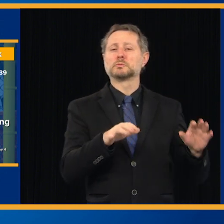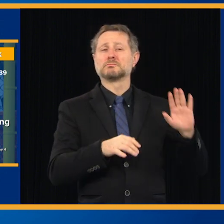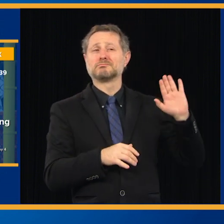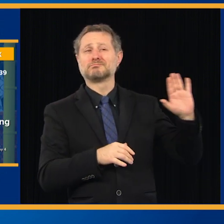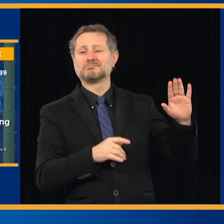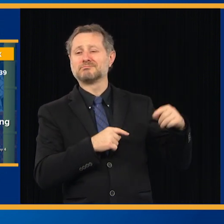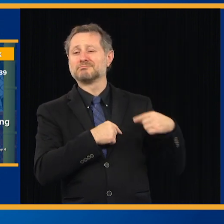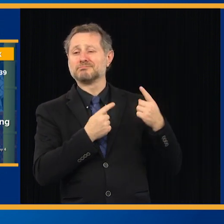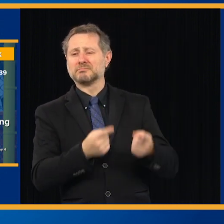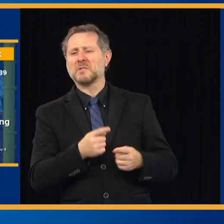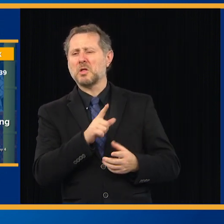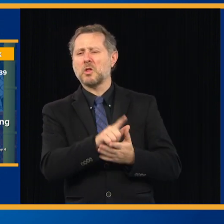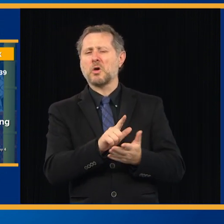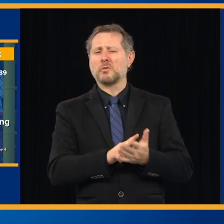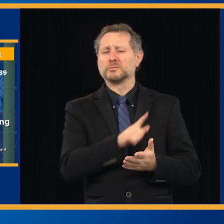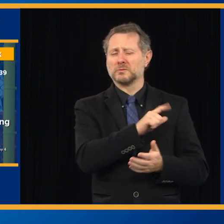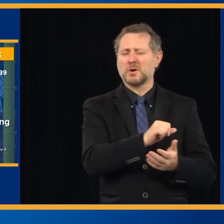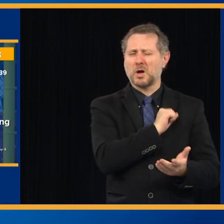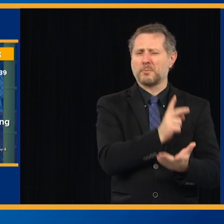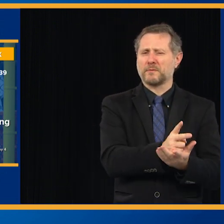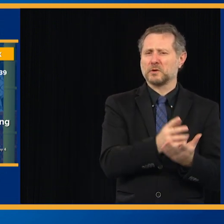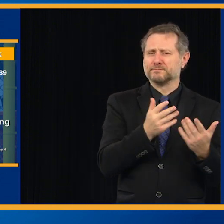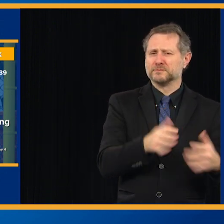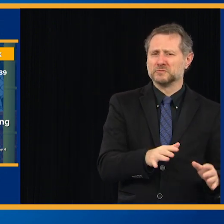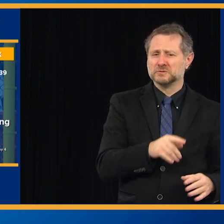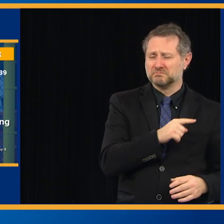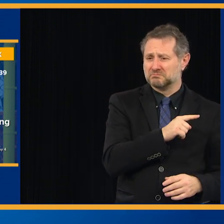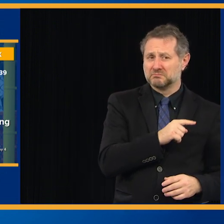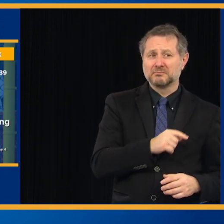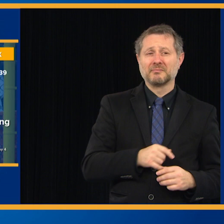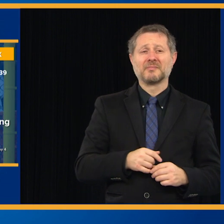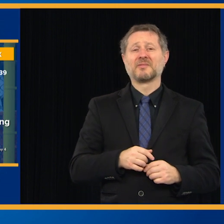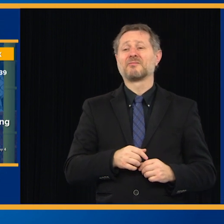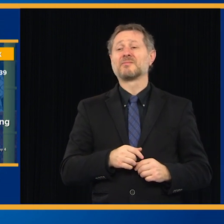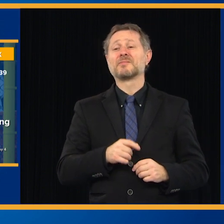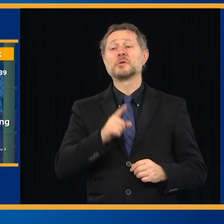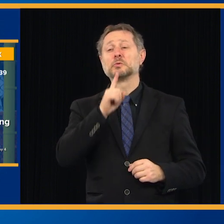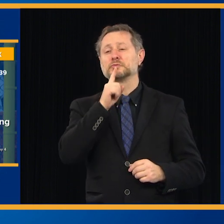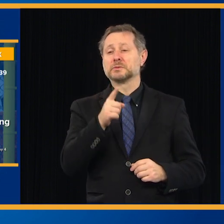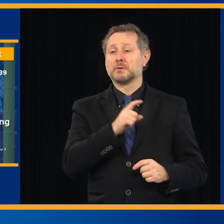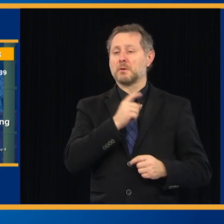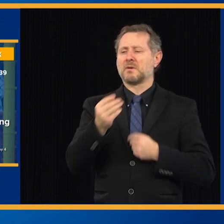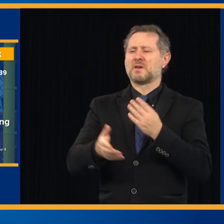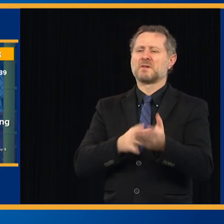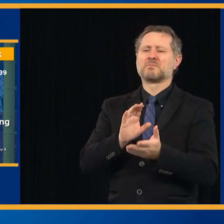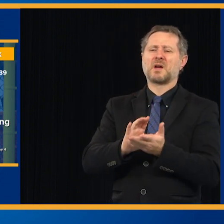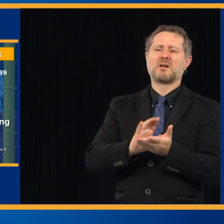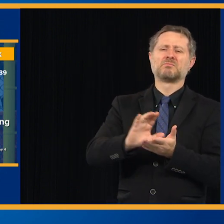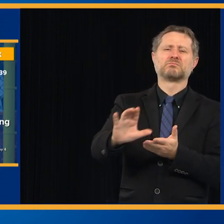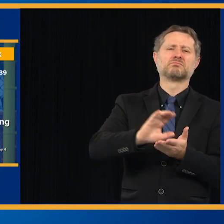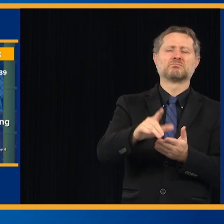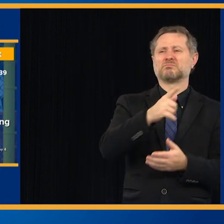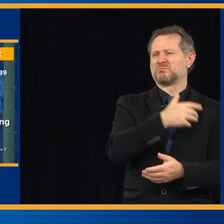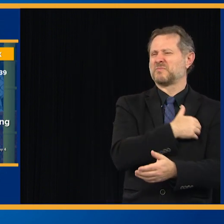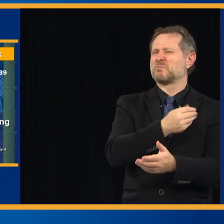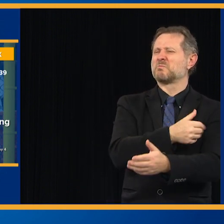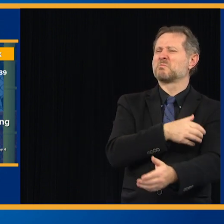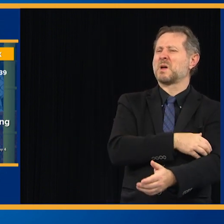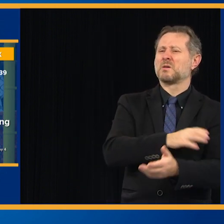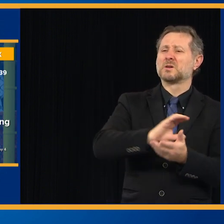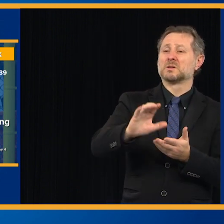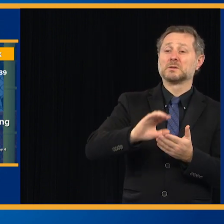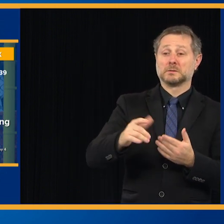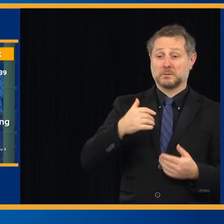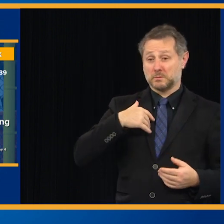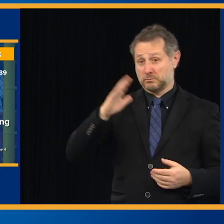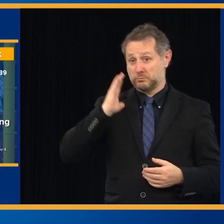they've passed, when I say they treat it like pork barrel, why? I was in Washington for 8